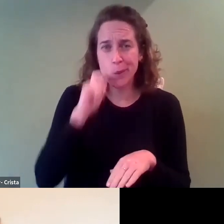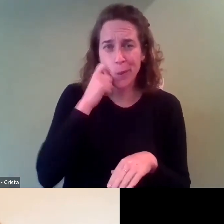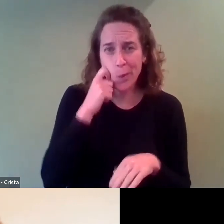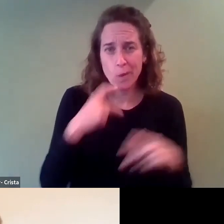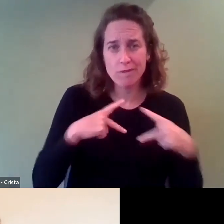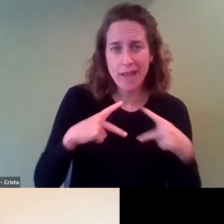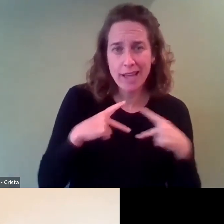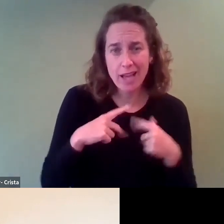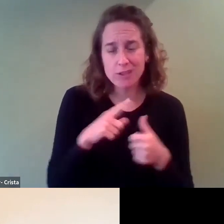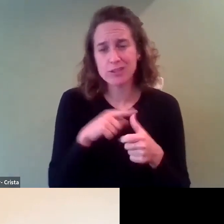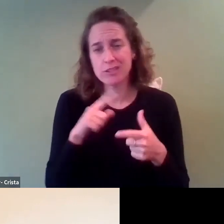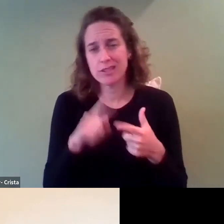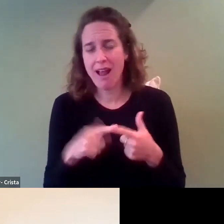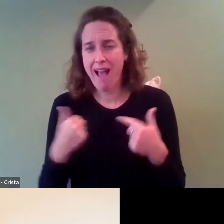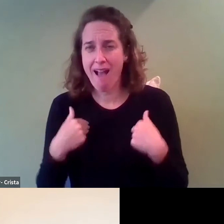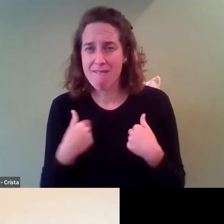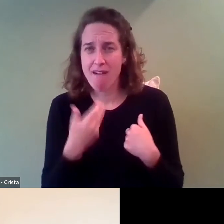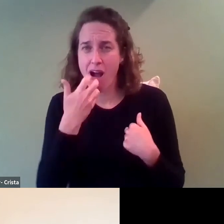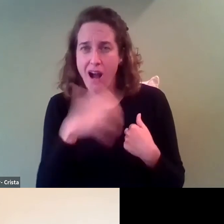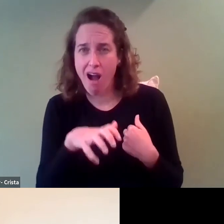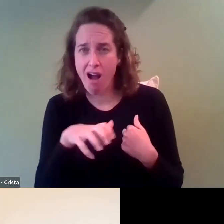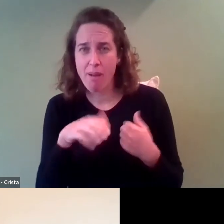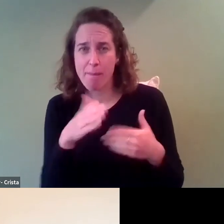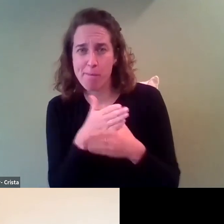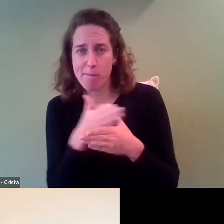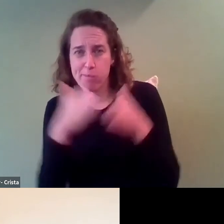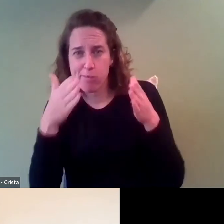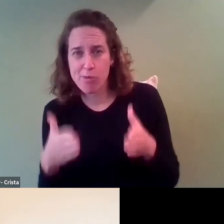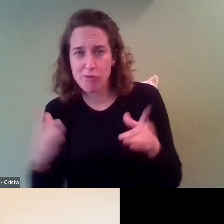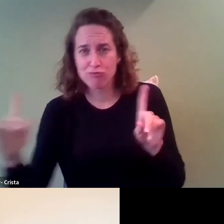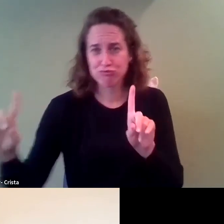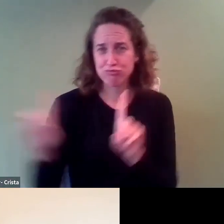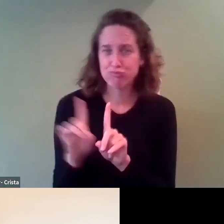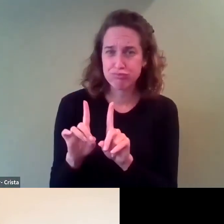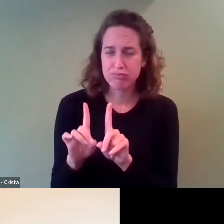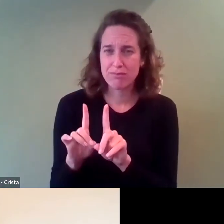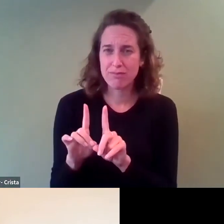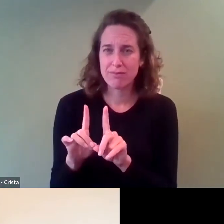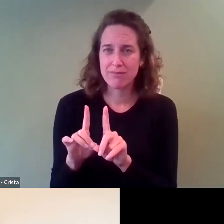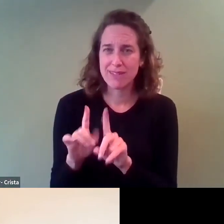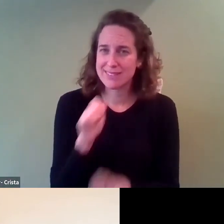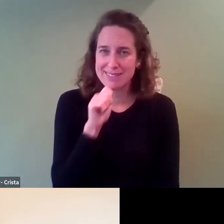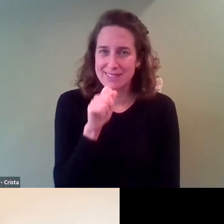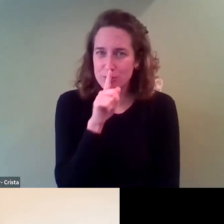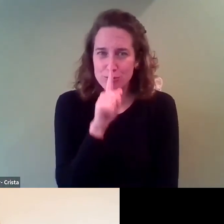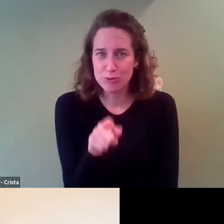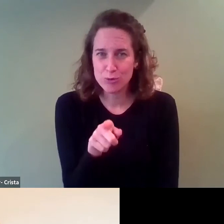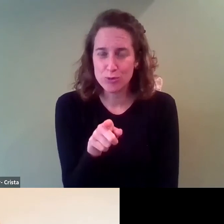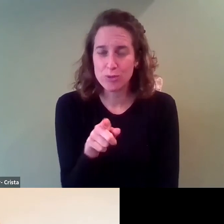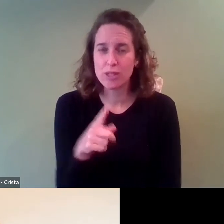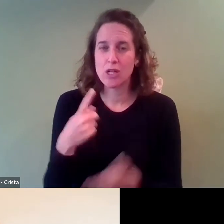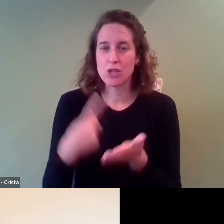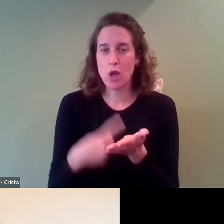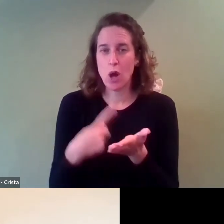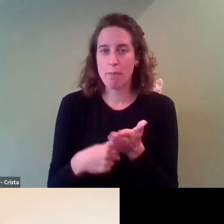at, whatever, right? We're not being authentic. We're not being vulnerable and talking about our